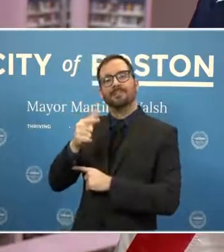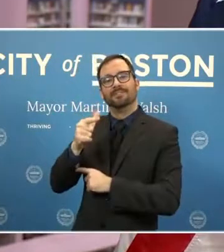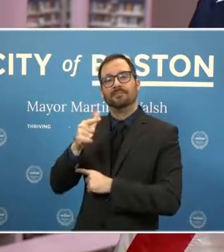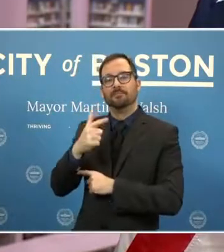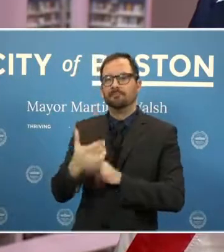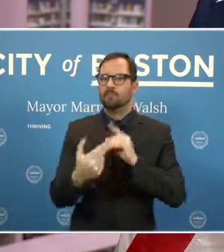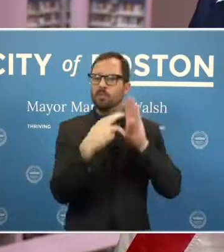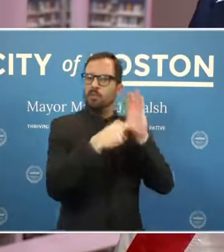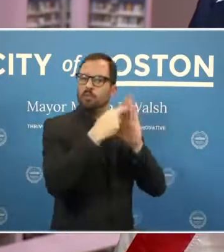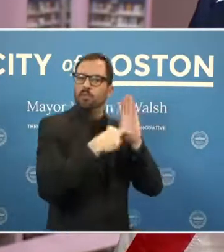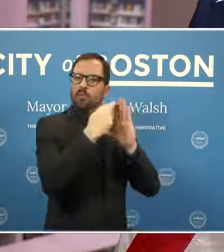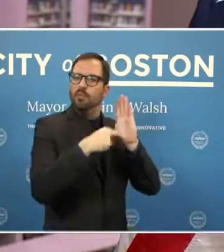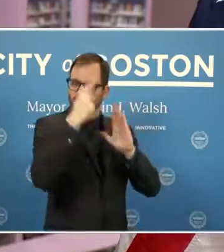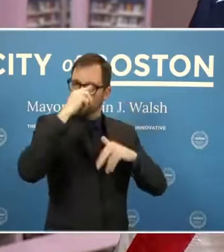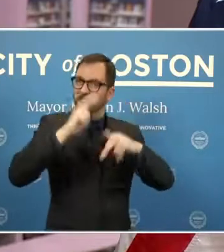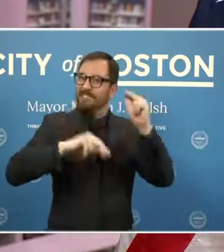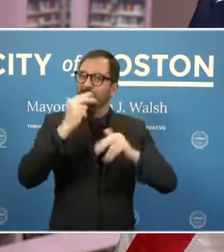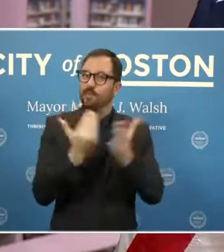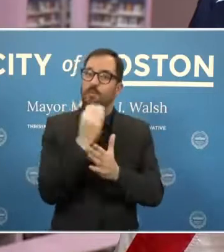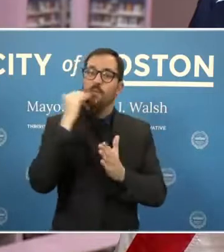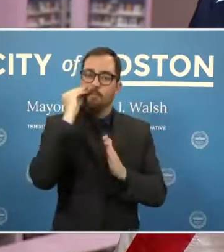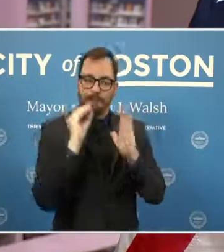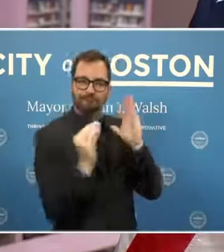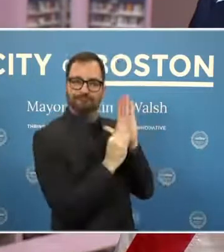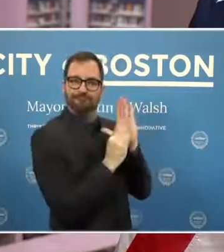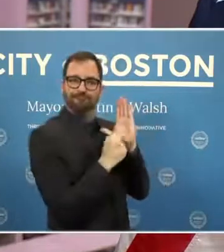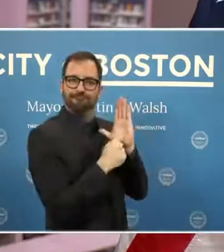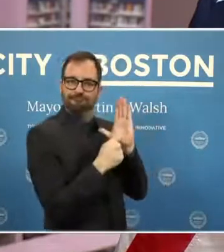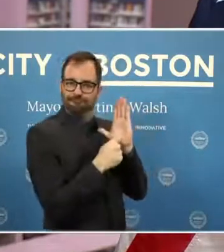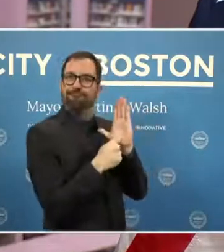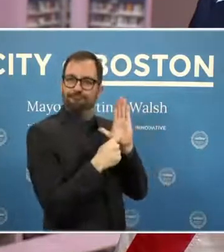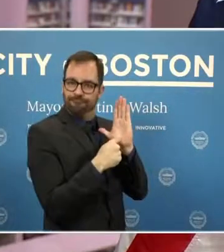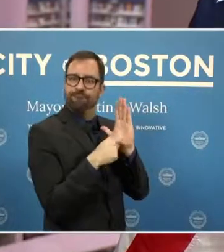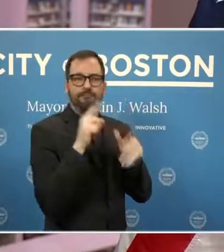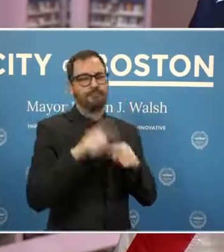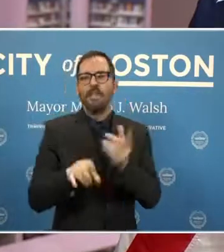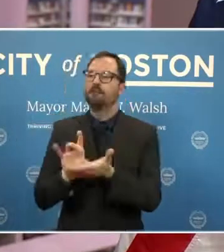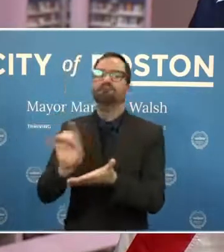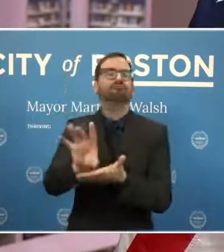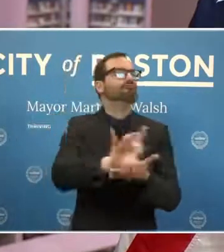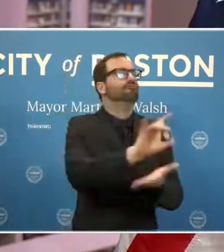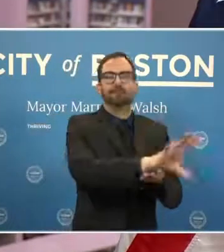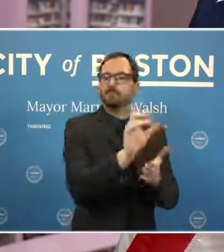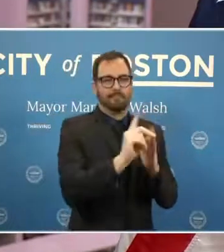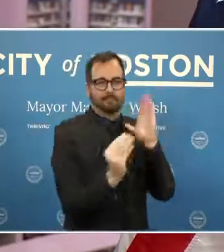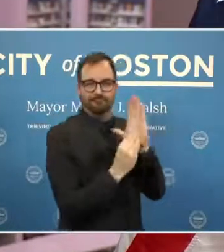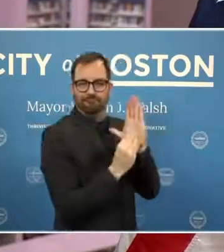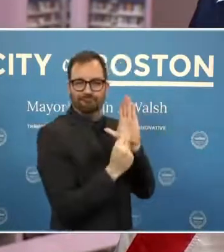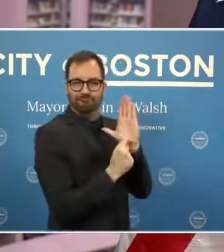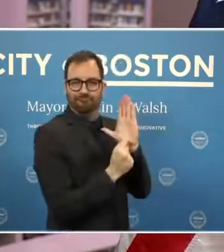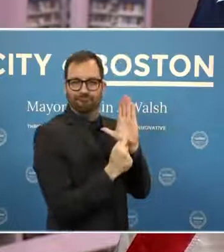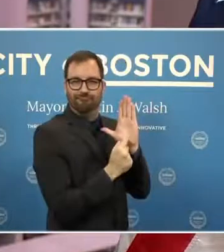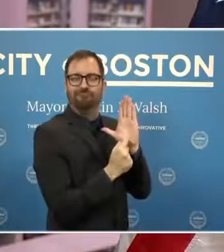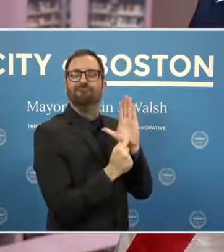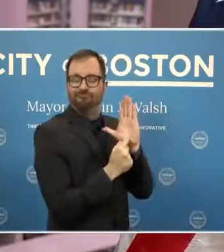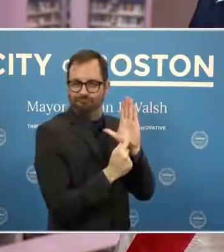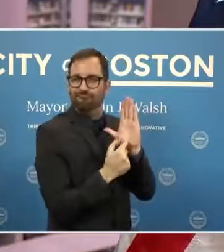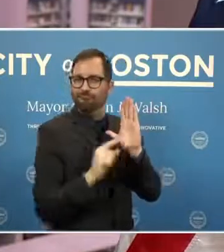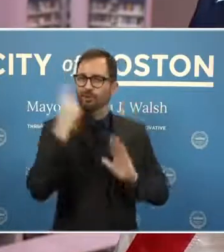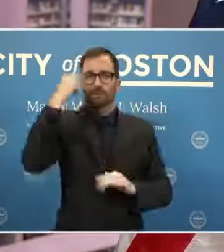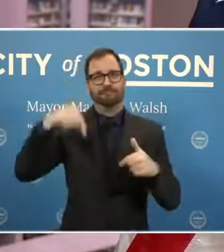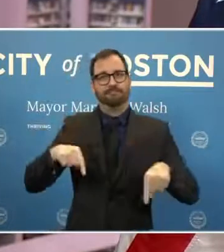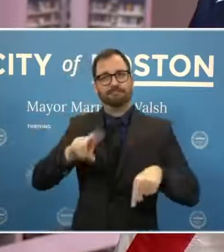a reality for more families. Last week, we secured state legislation to help more people buy homes and find affordable